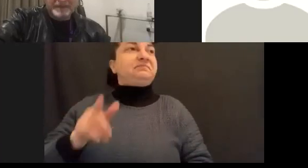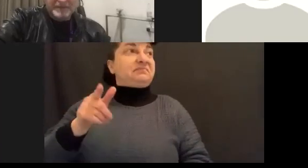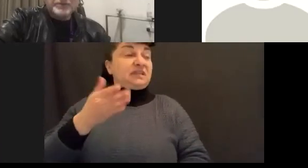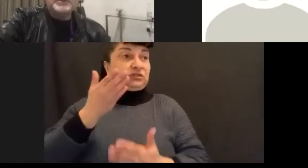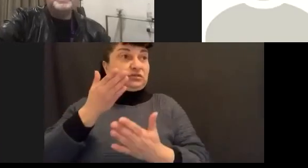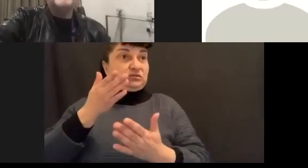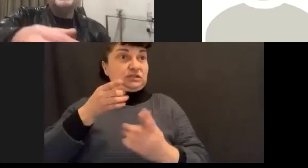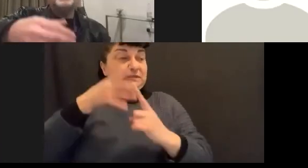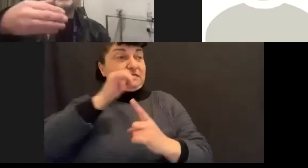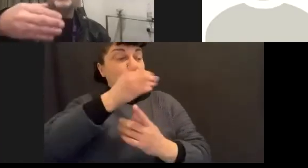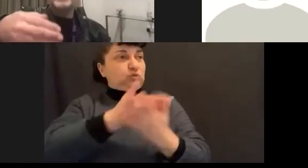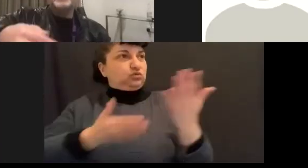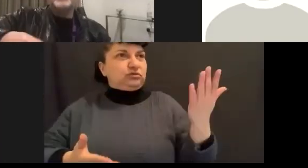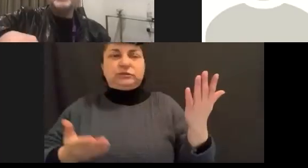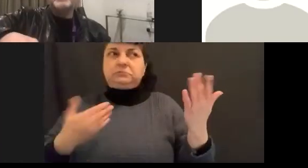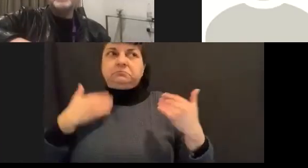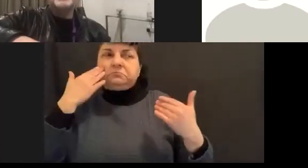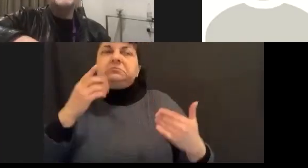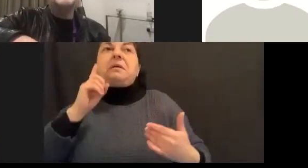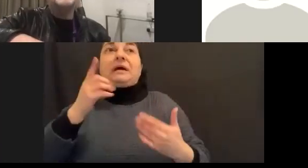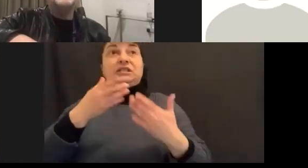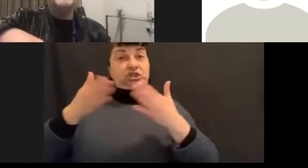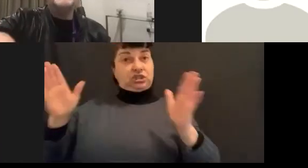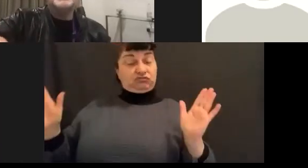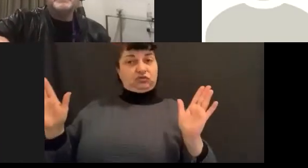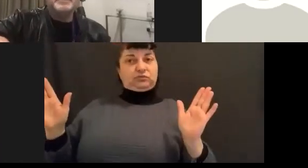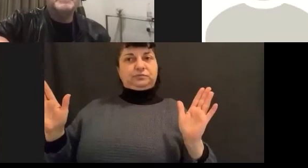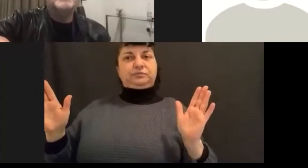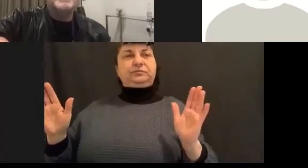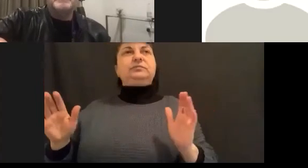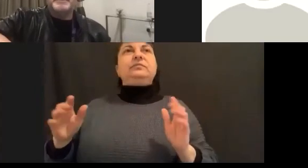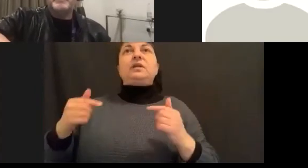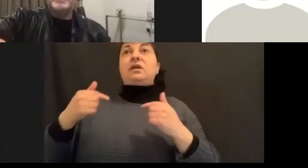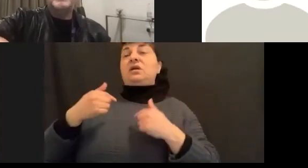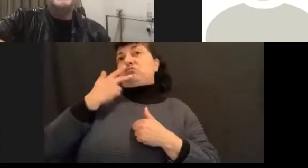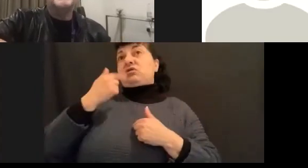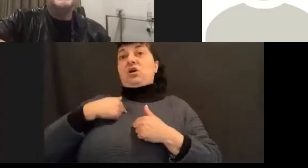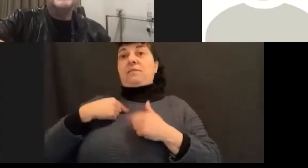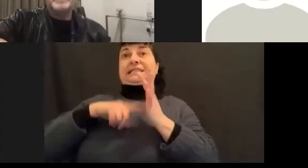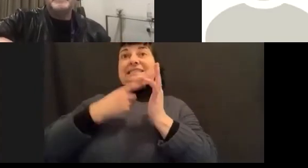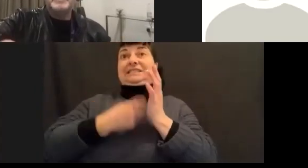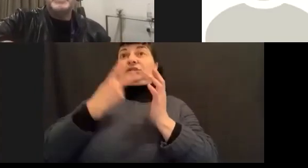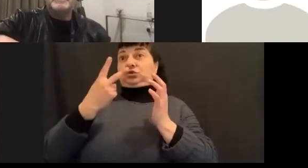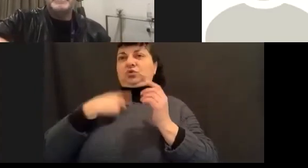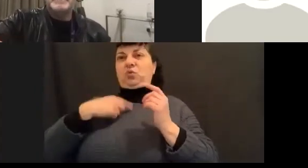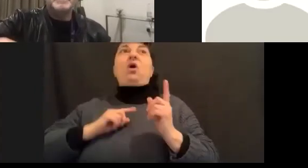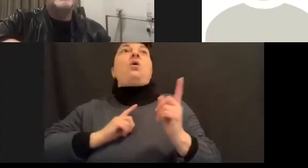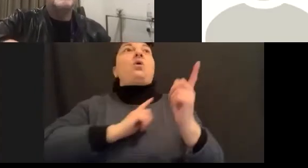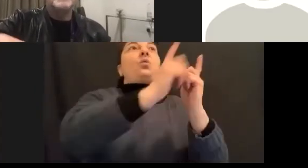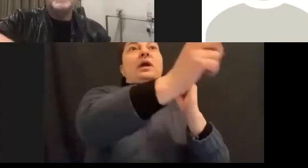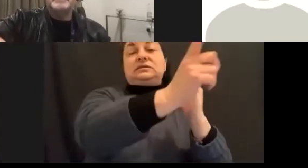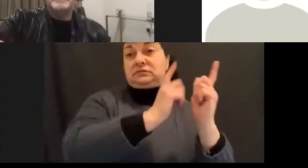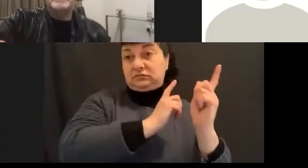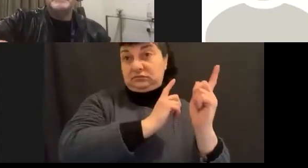general, you can be tier 2 because you went to somewhere, but while you were there, you might have been sharing the